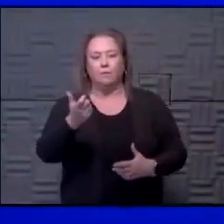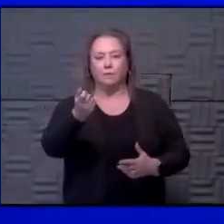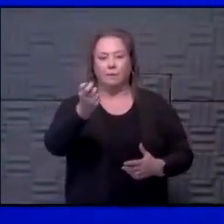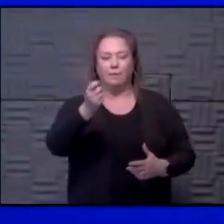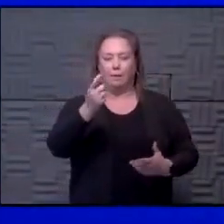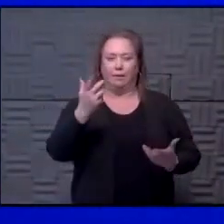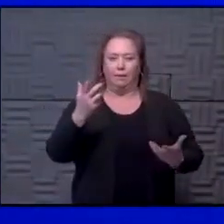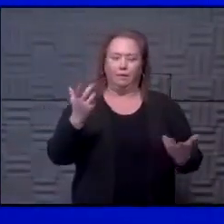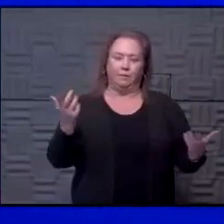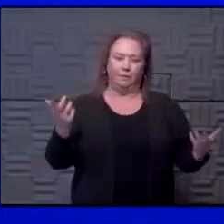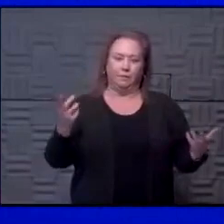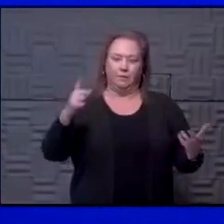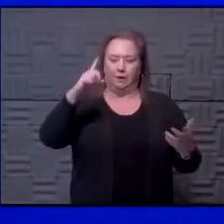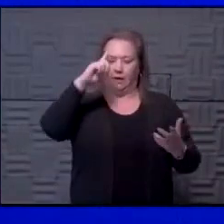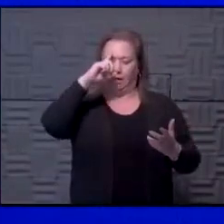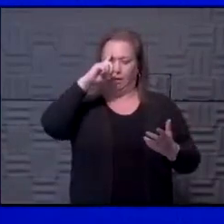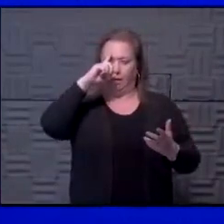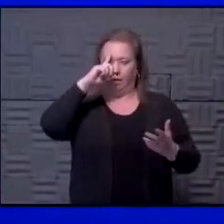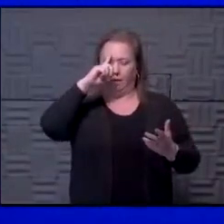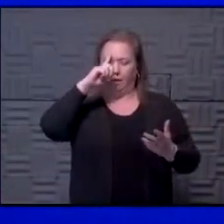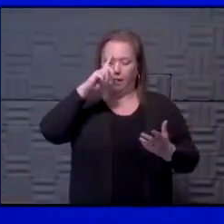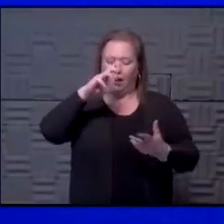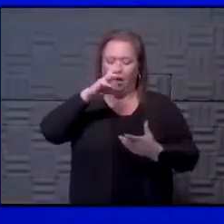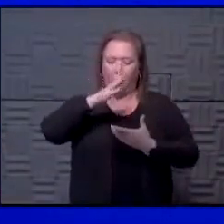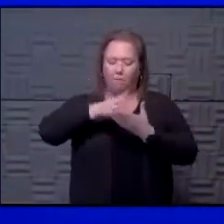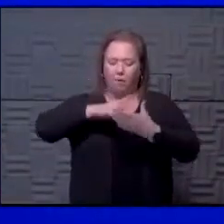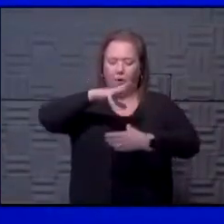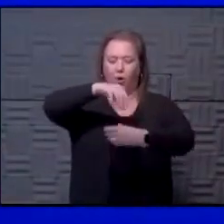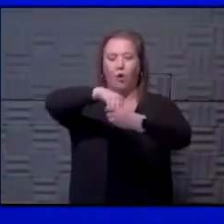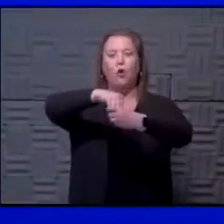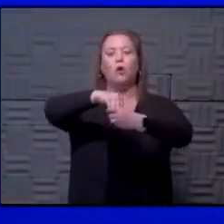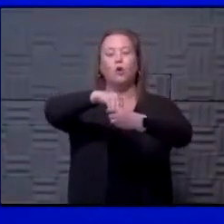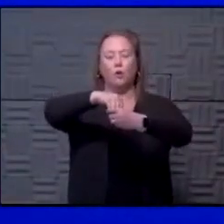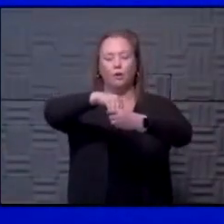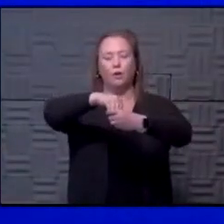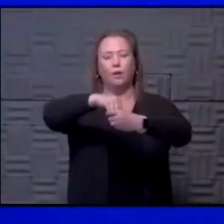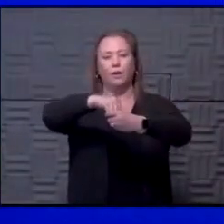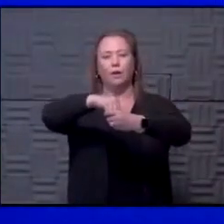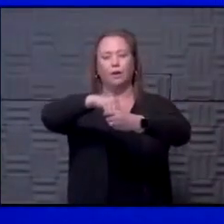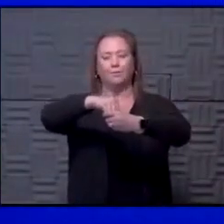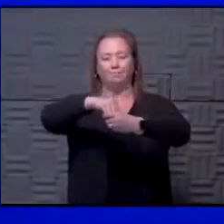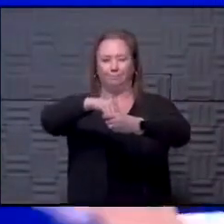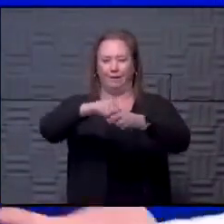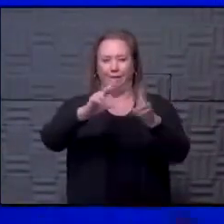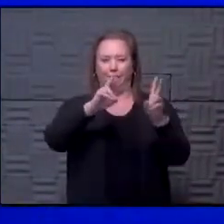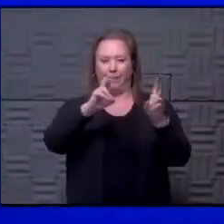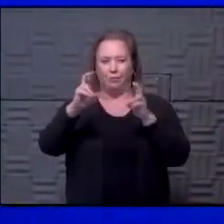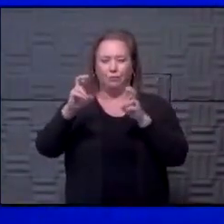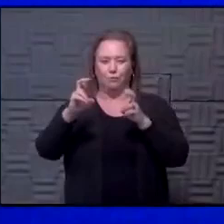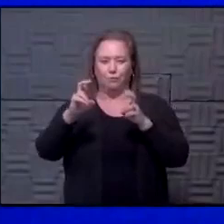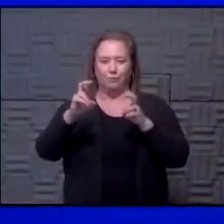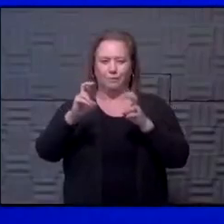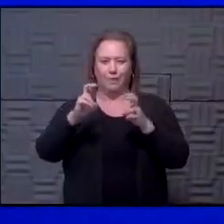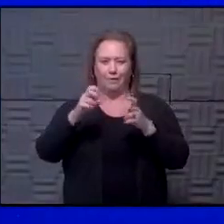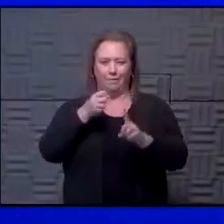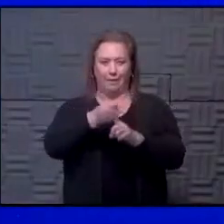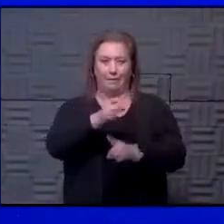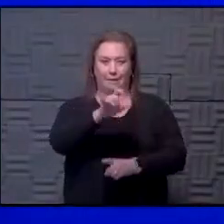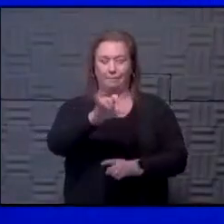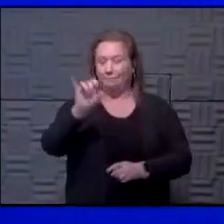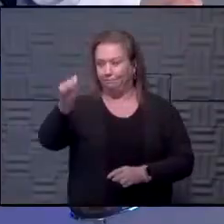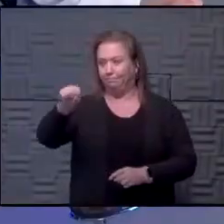think there's probably a milieu, a composite of factors that are leading toward this. I would agree 100%,